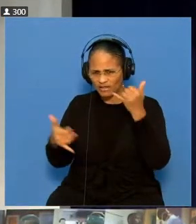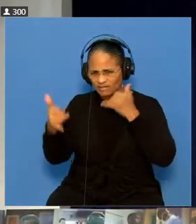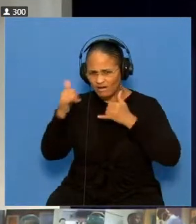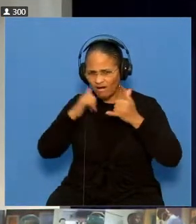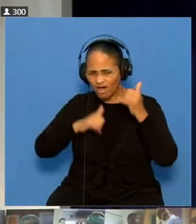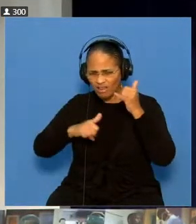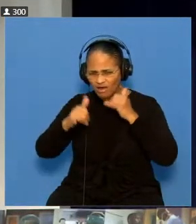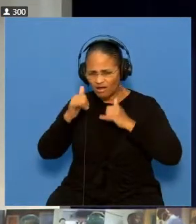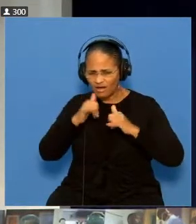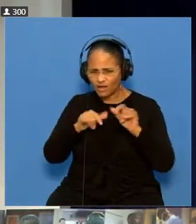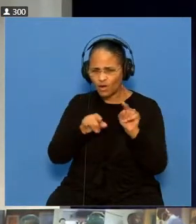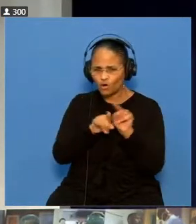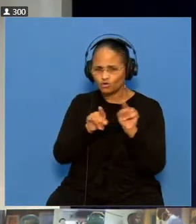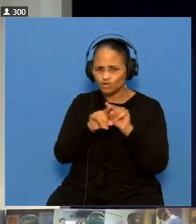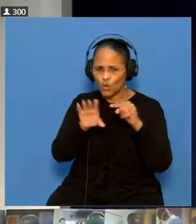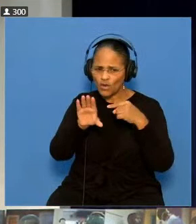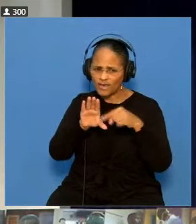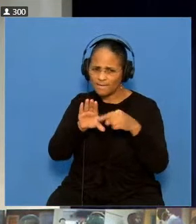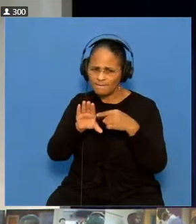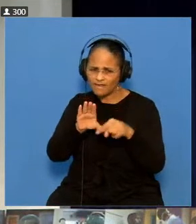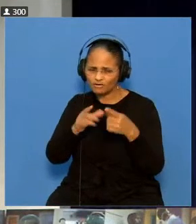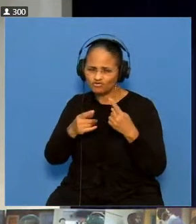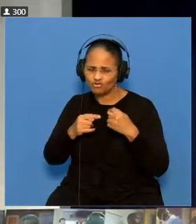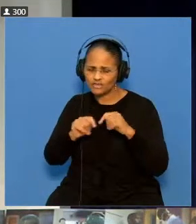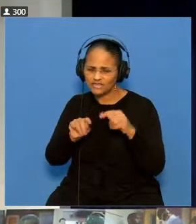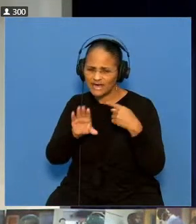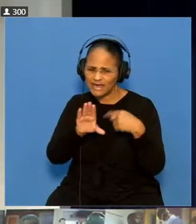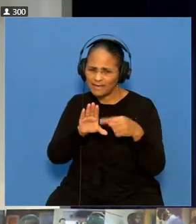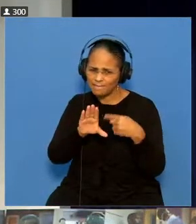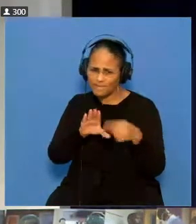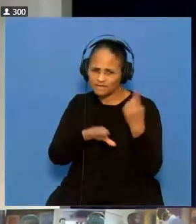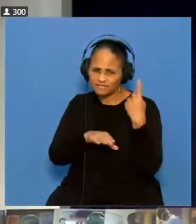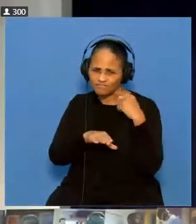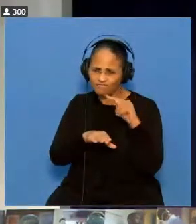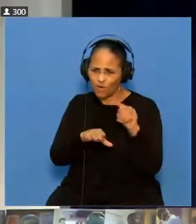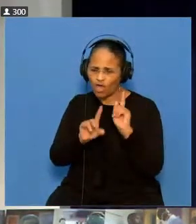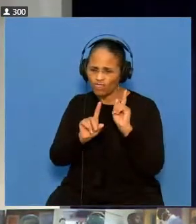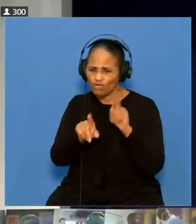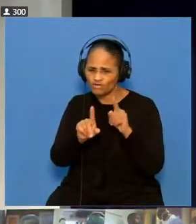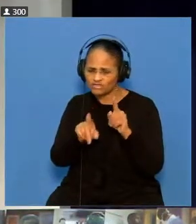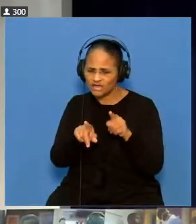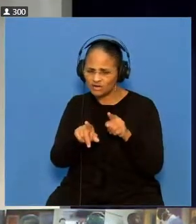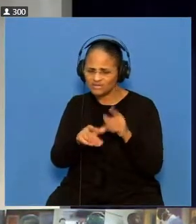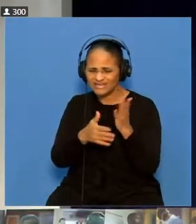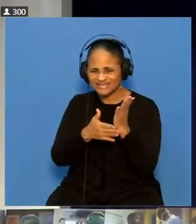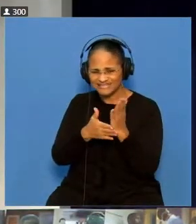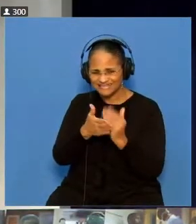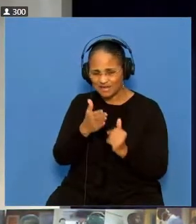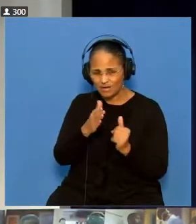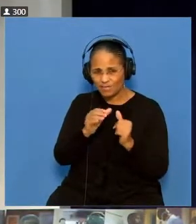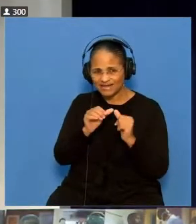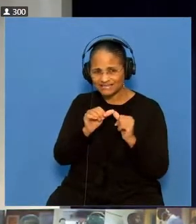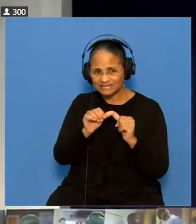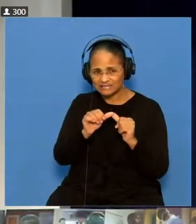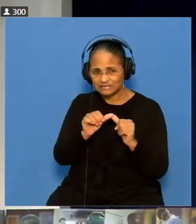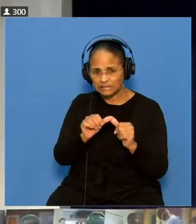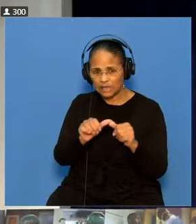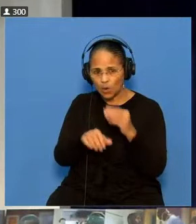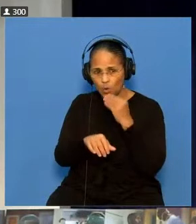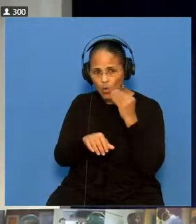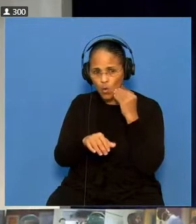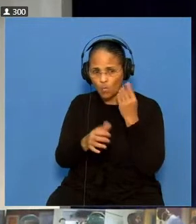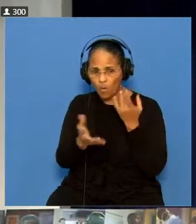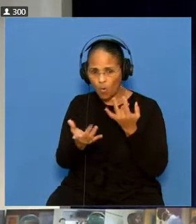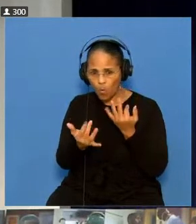Also with emails, trying to get emails for their results. Some are still home waiting days